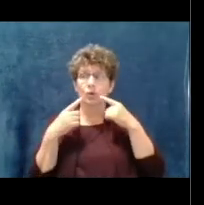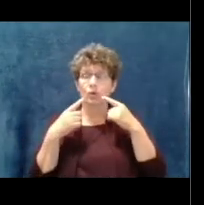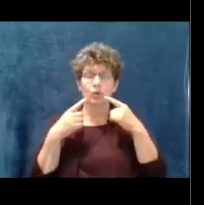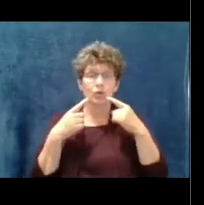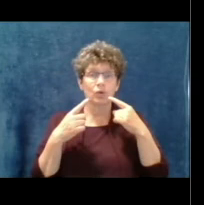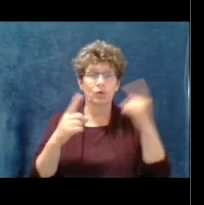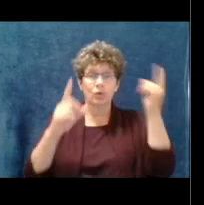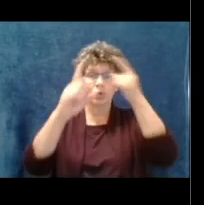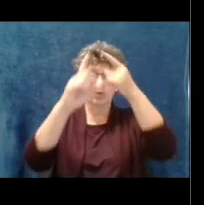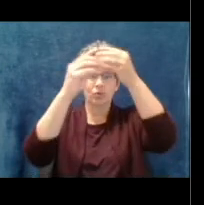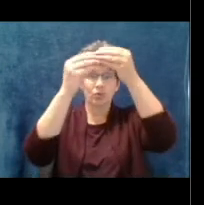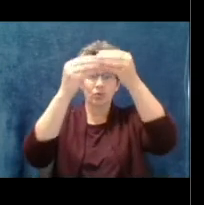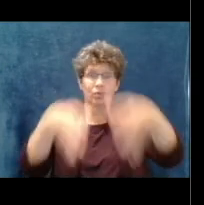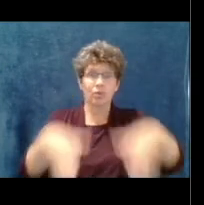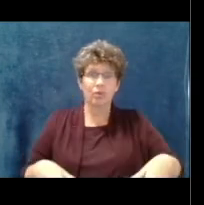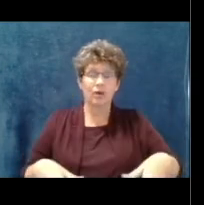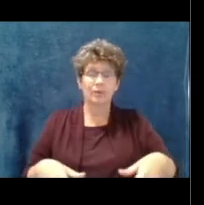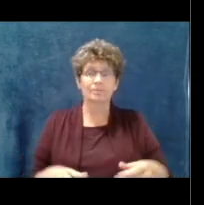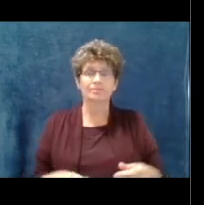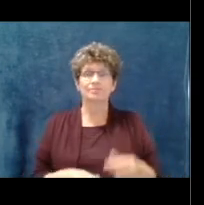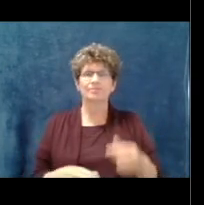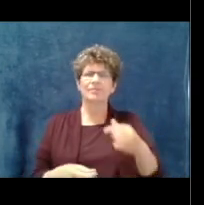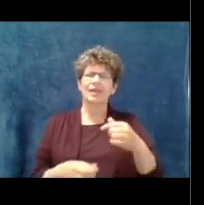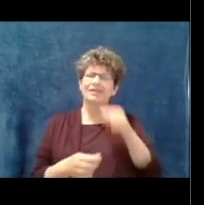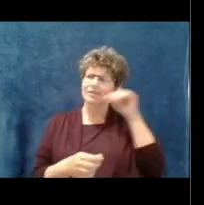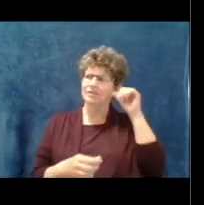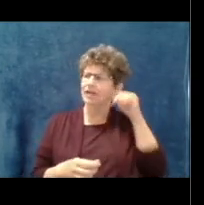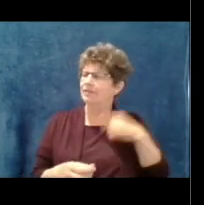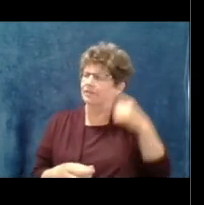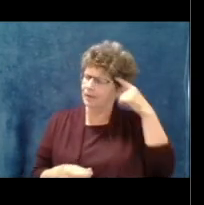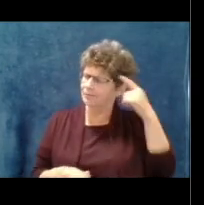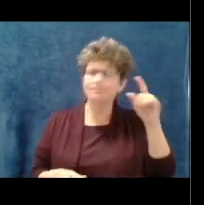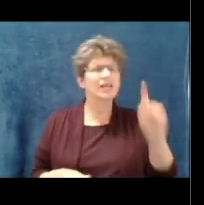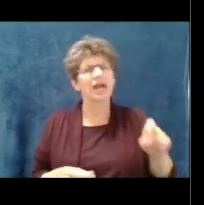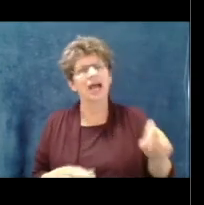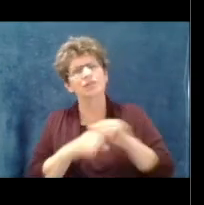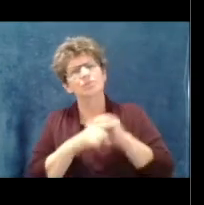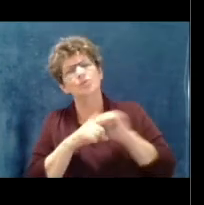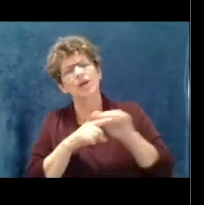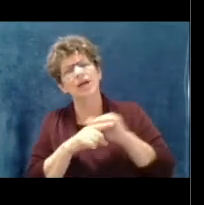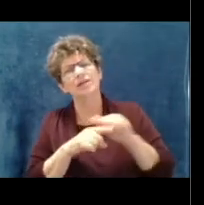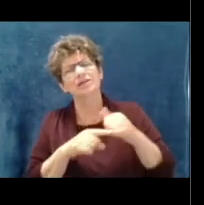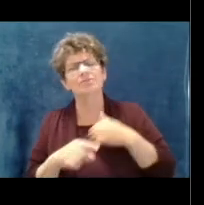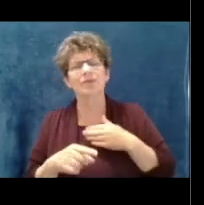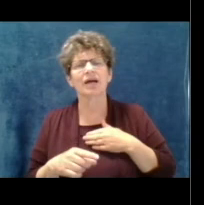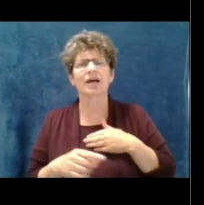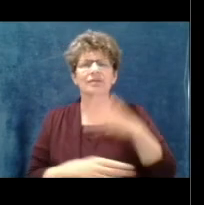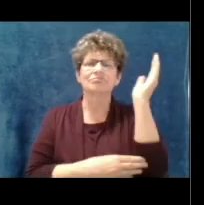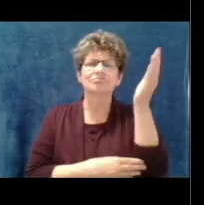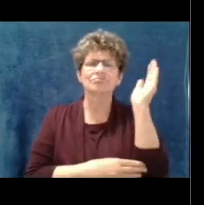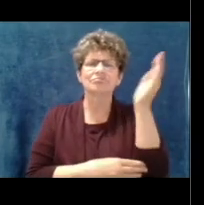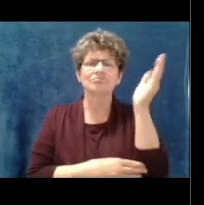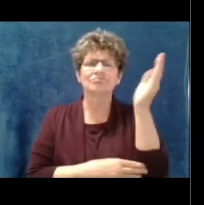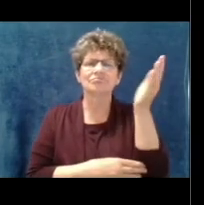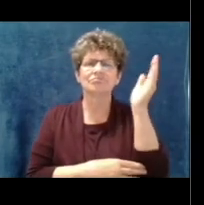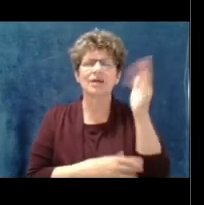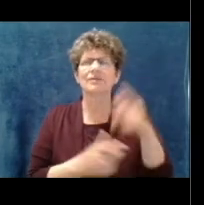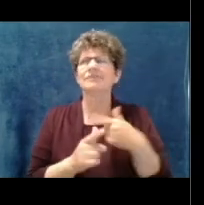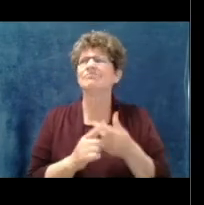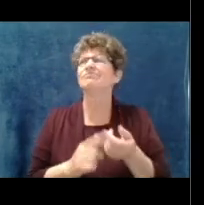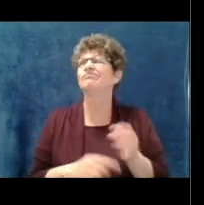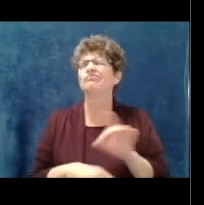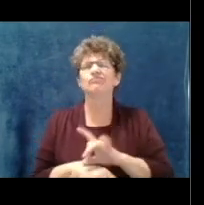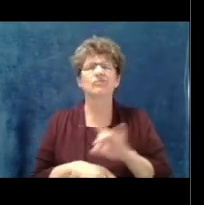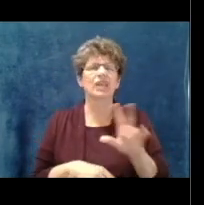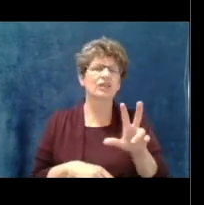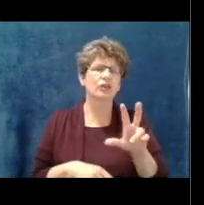I even fall into this, where I said I should practice it. And then by 8:30, I'd kind of like put it off, and I'd been doing other things, and I'd been cooking